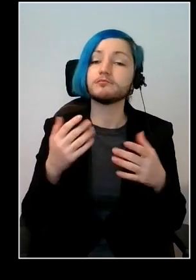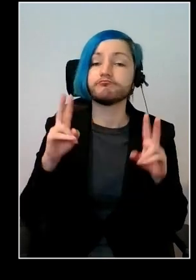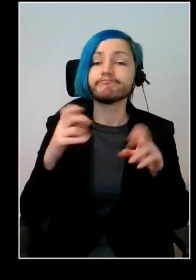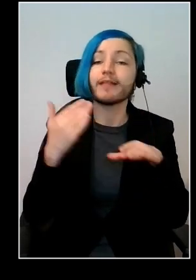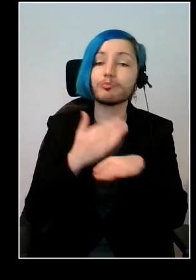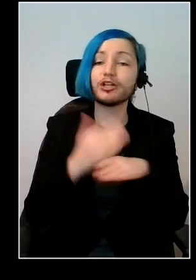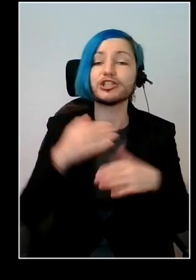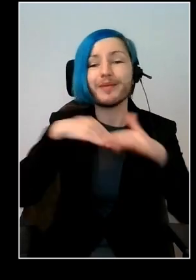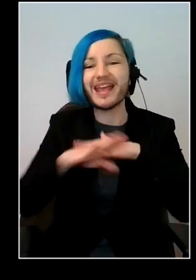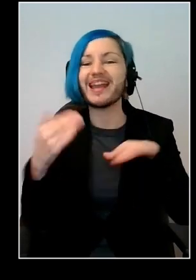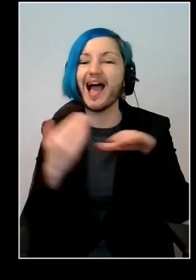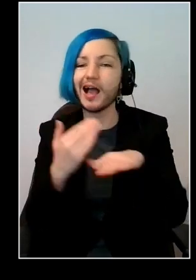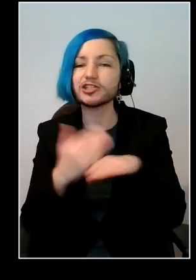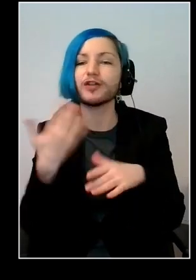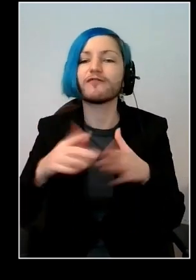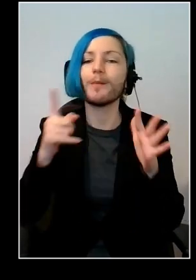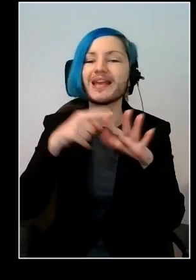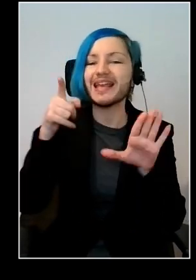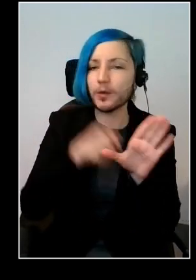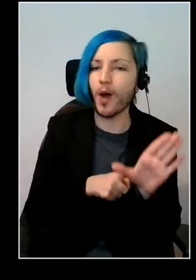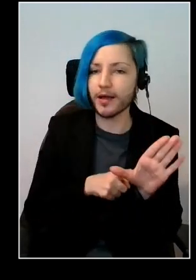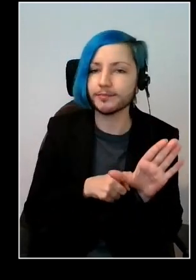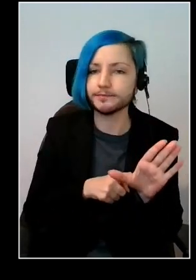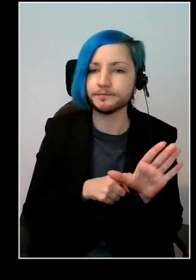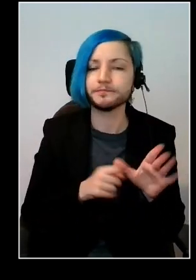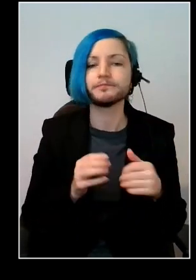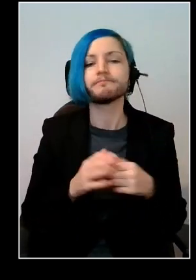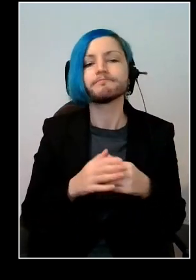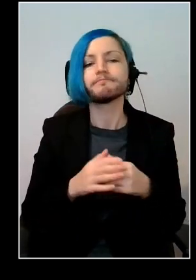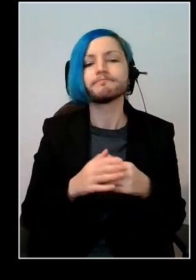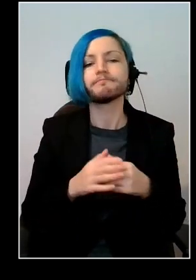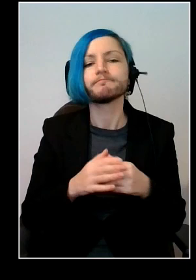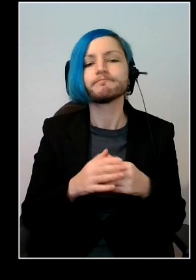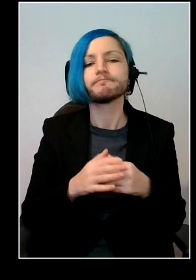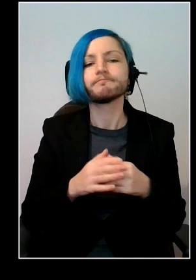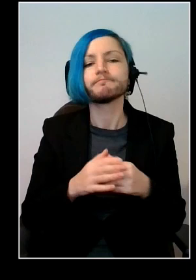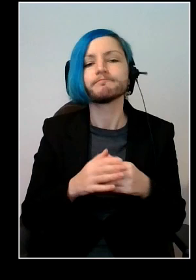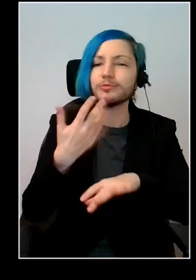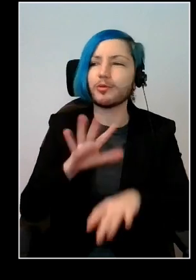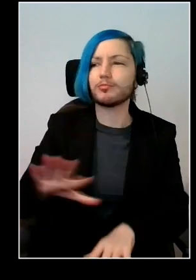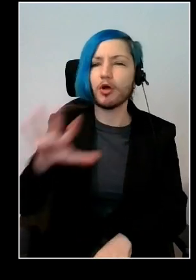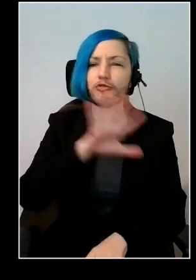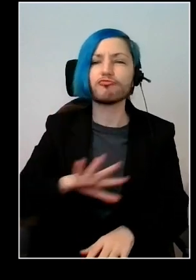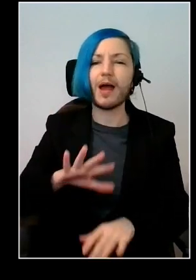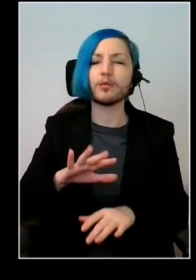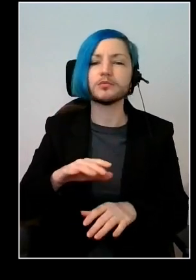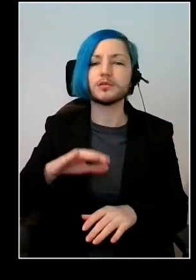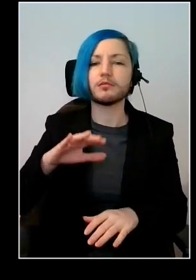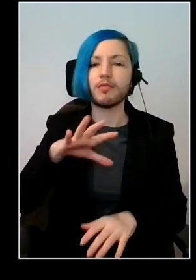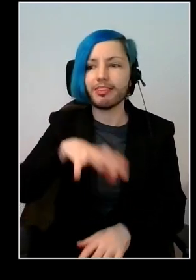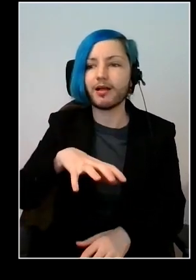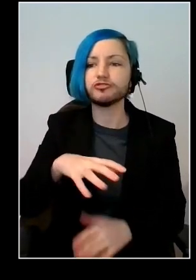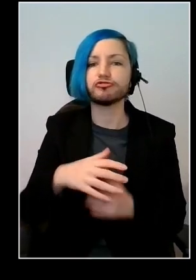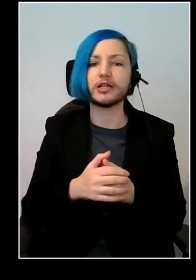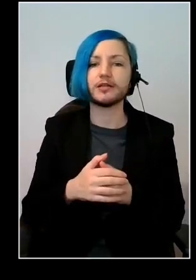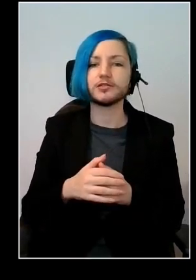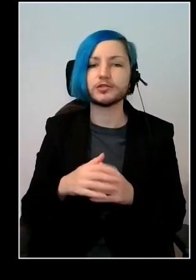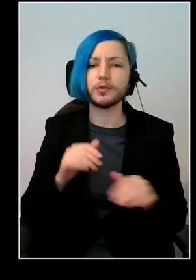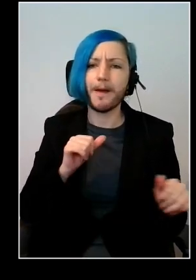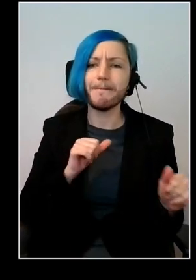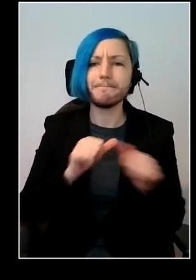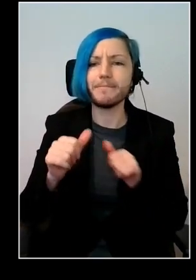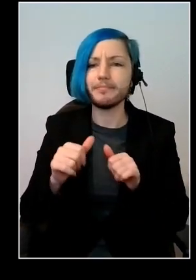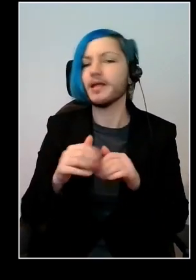of apprentices and their employers from around the country who are helping to build back better, or as Boris would say, build back